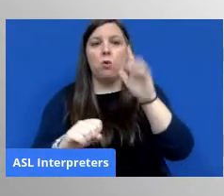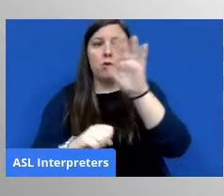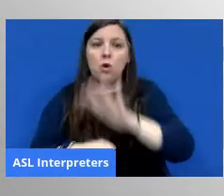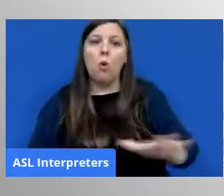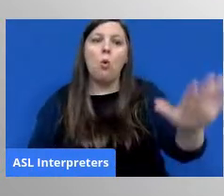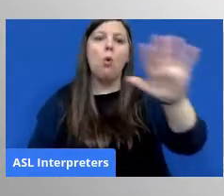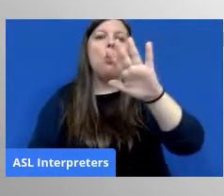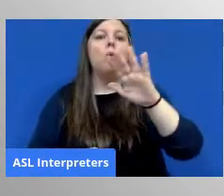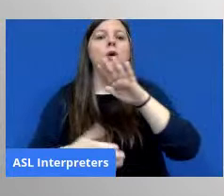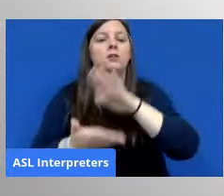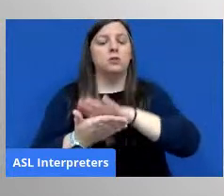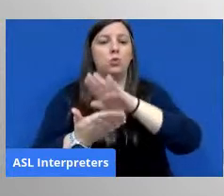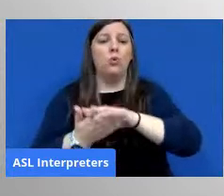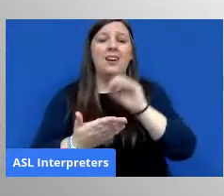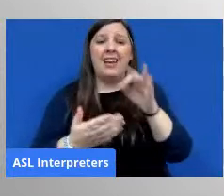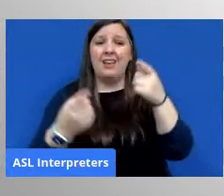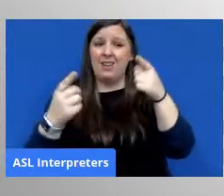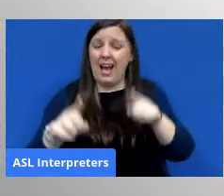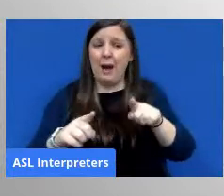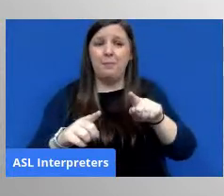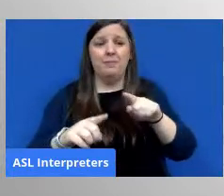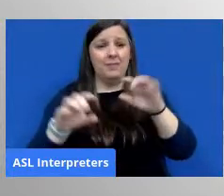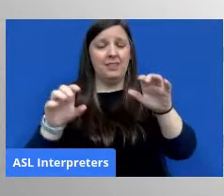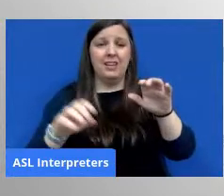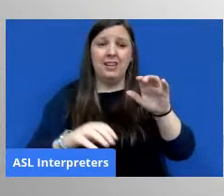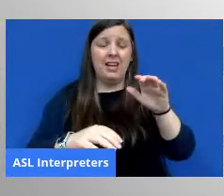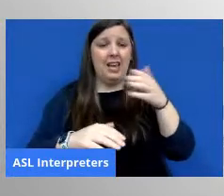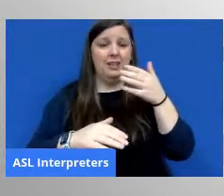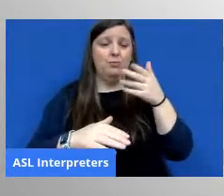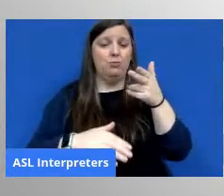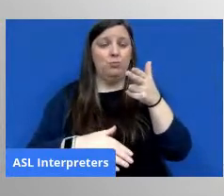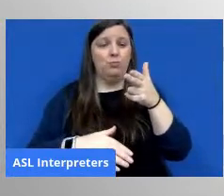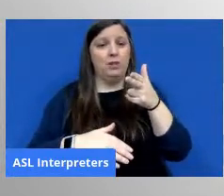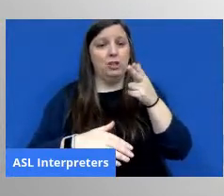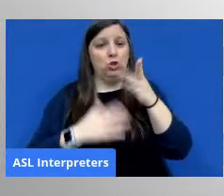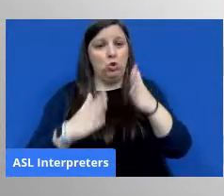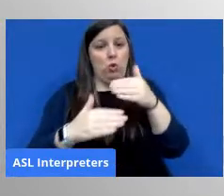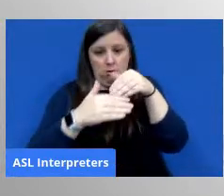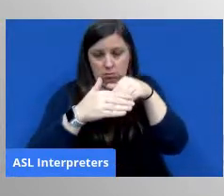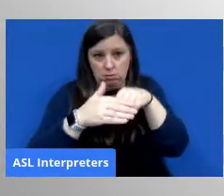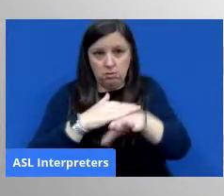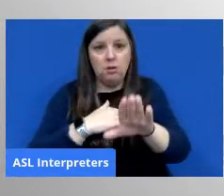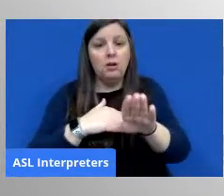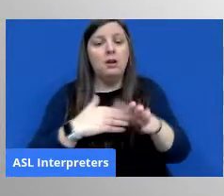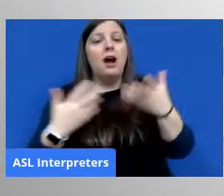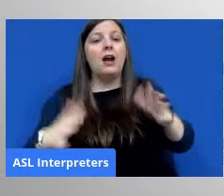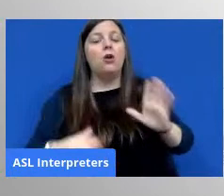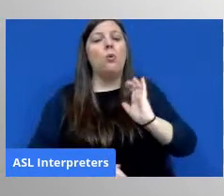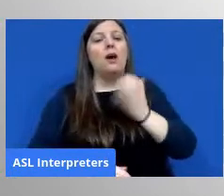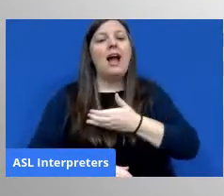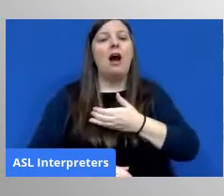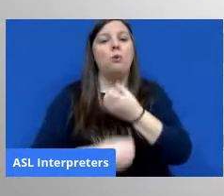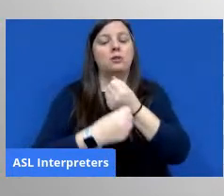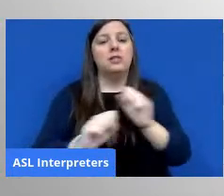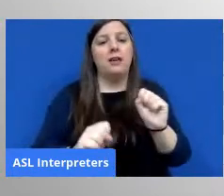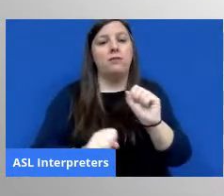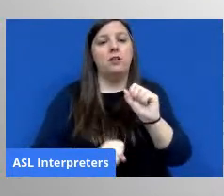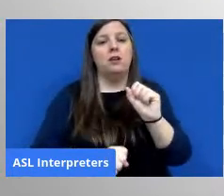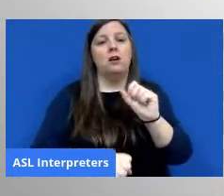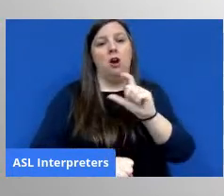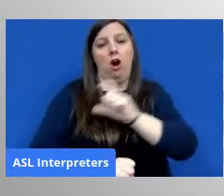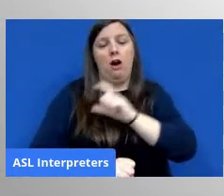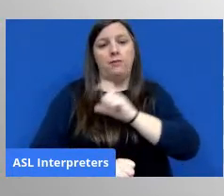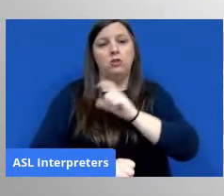active shooter kind of situation. And I don't want our safety officers confronting an active shooter with no sidearm. I'm